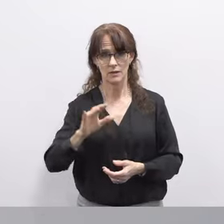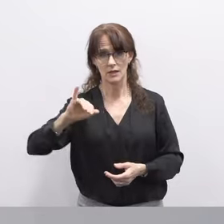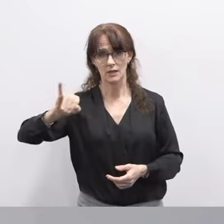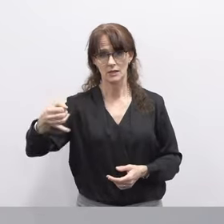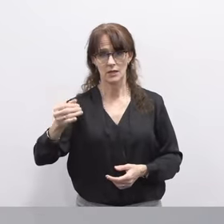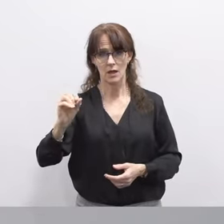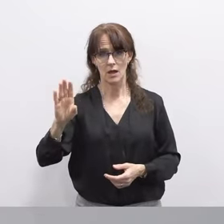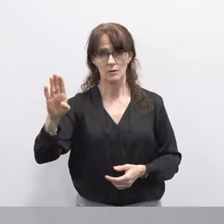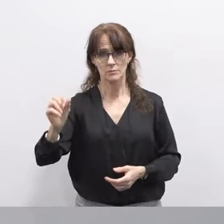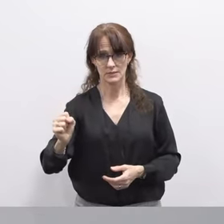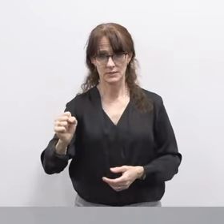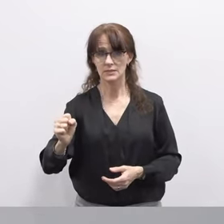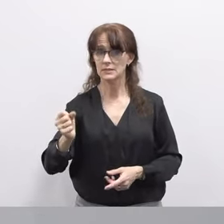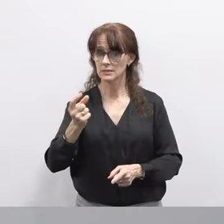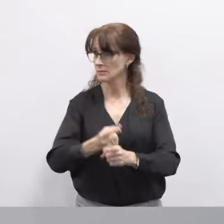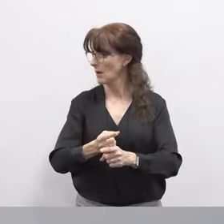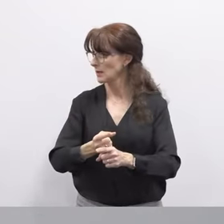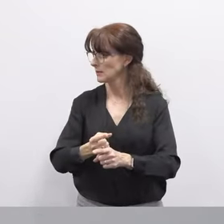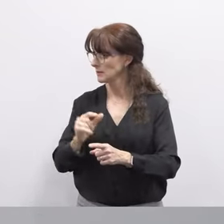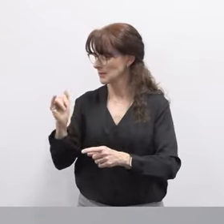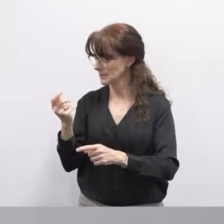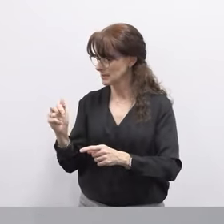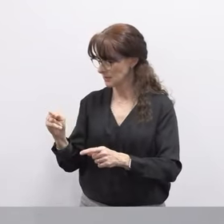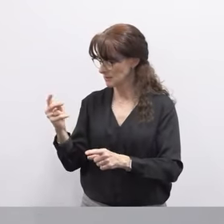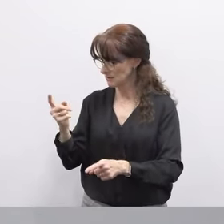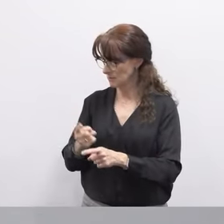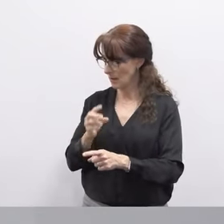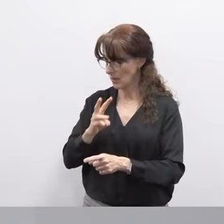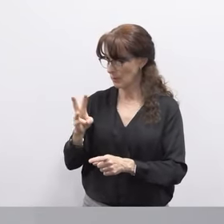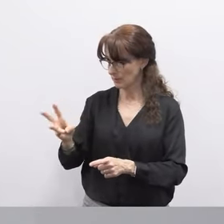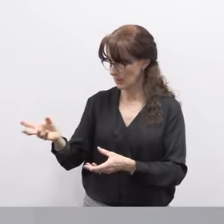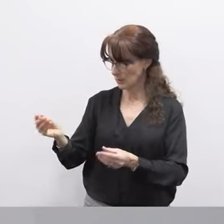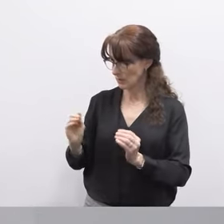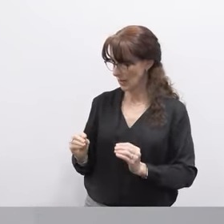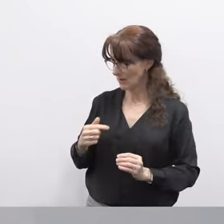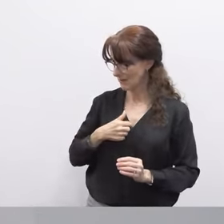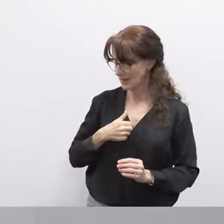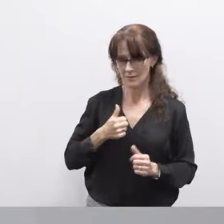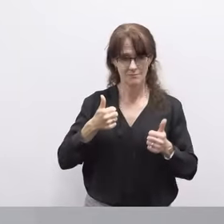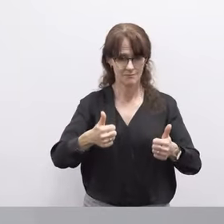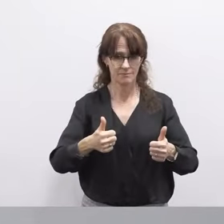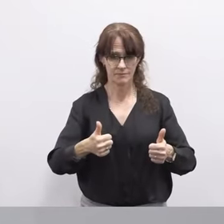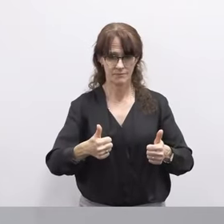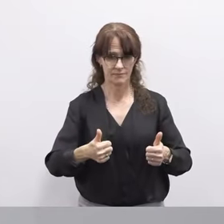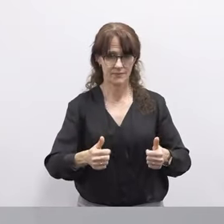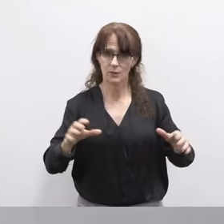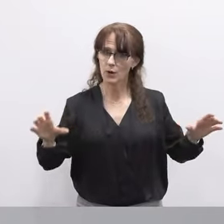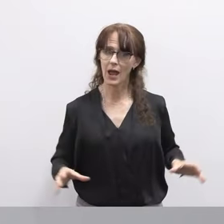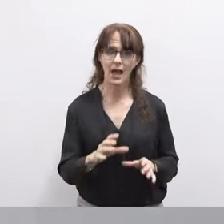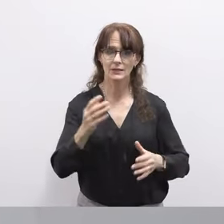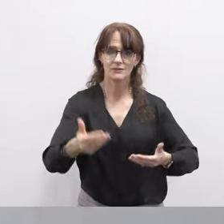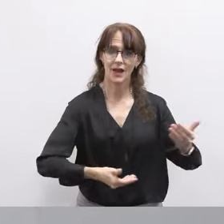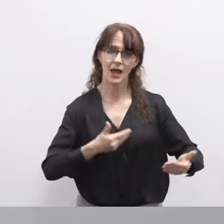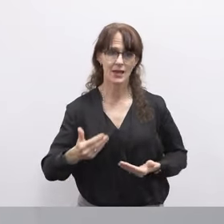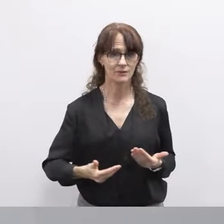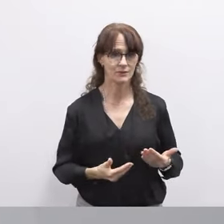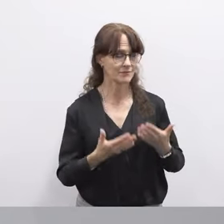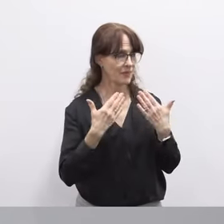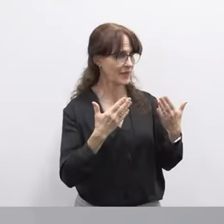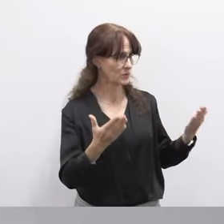lbschools.net/jobs. Yes, Mr. Itzen, I think that was the website you gave me. So again, we are actively hiring. Thank you, Mr.